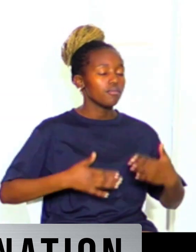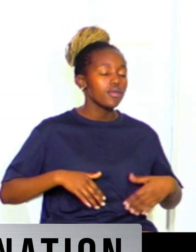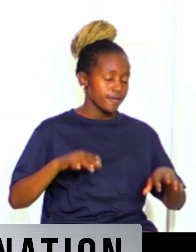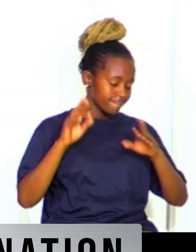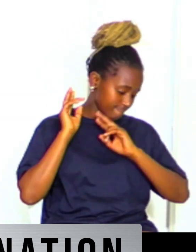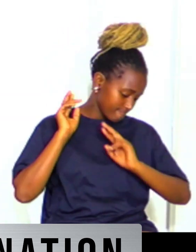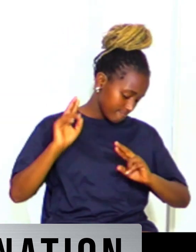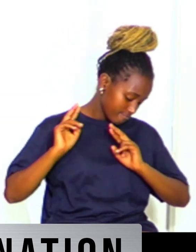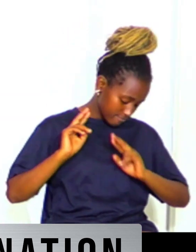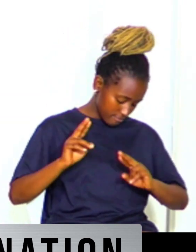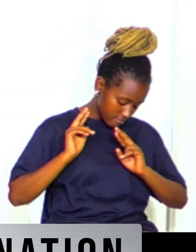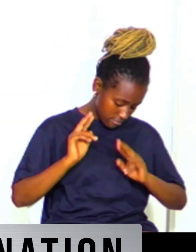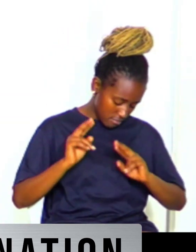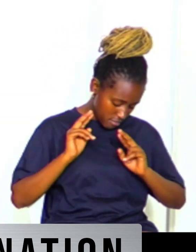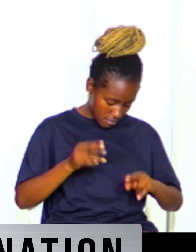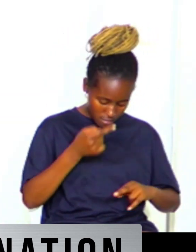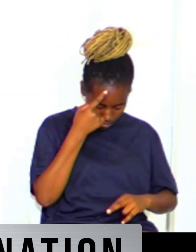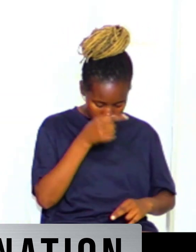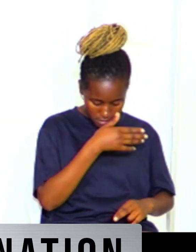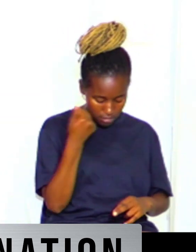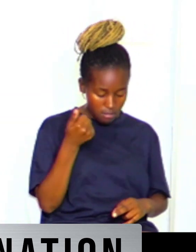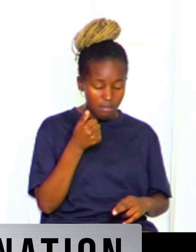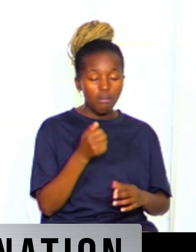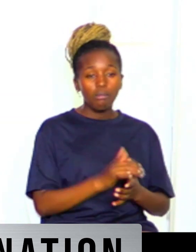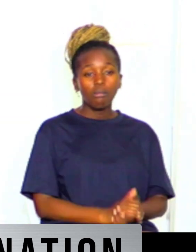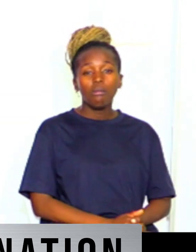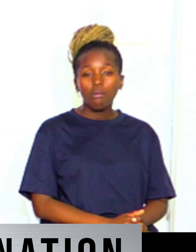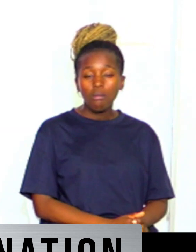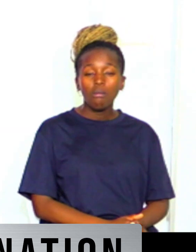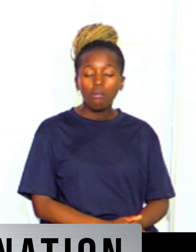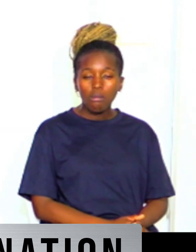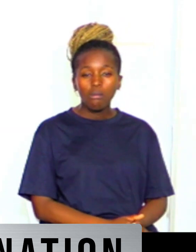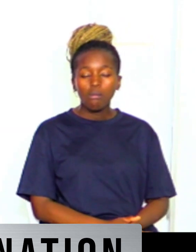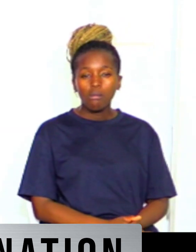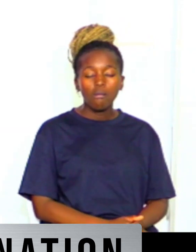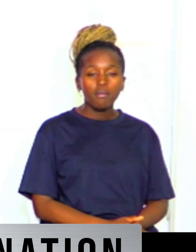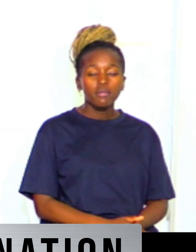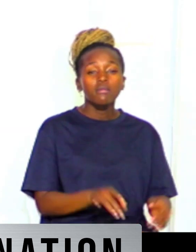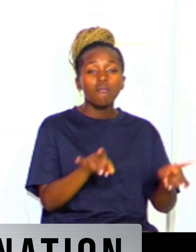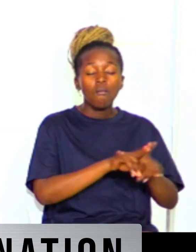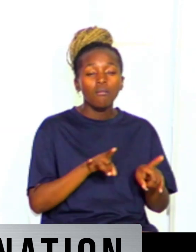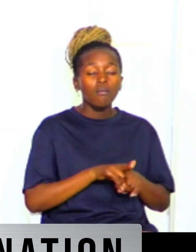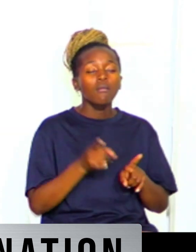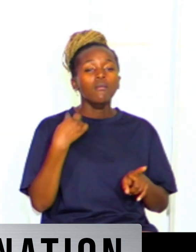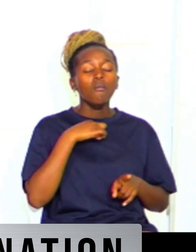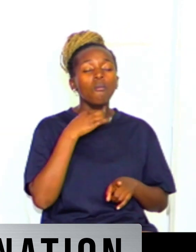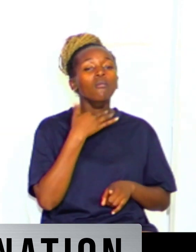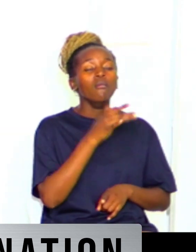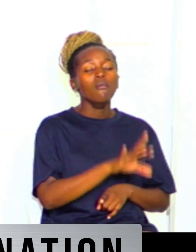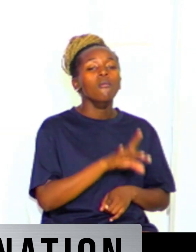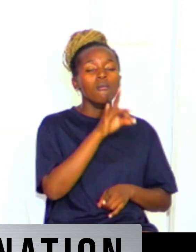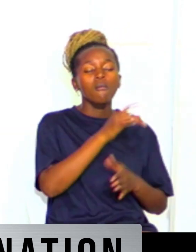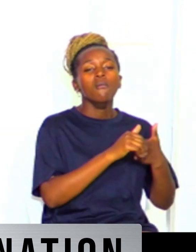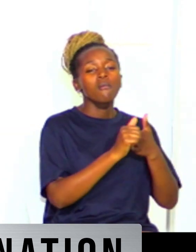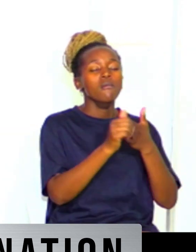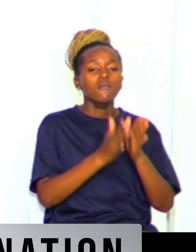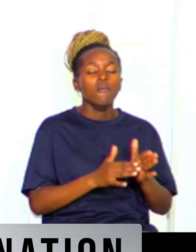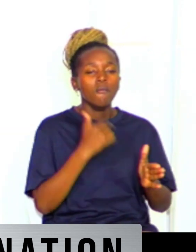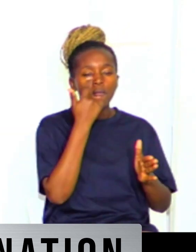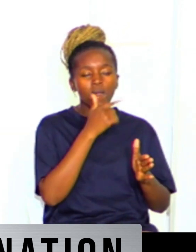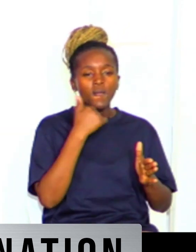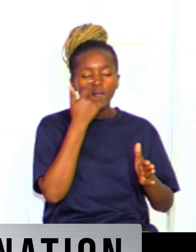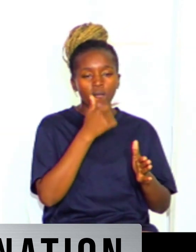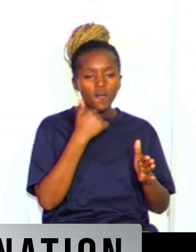best. Kuna Yeah, it's hoping for the best to look for a leader that is going to move